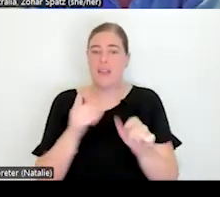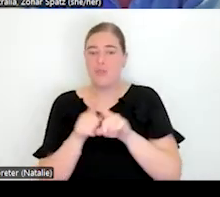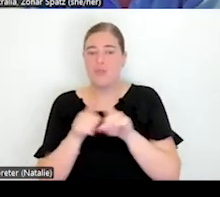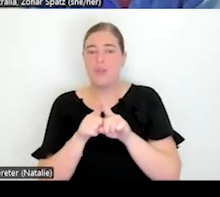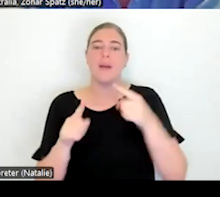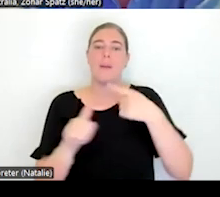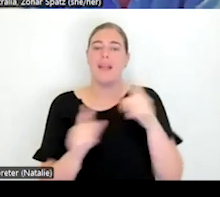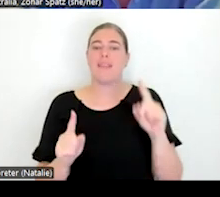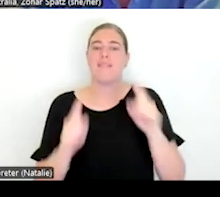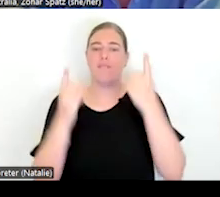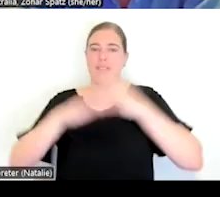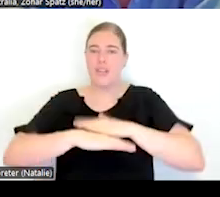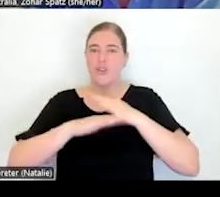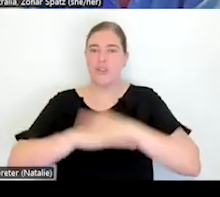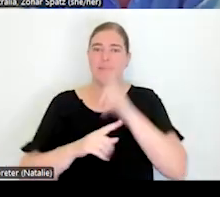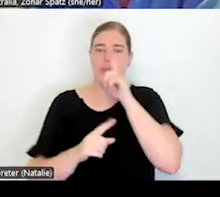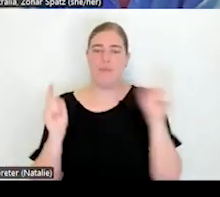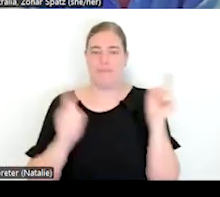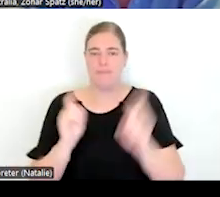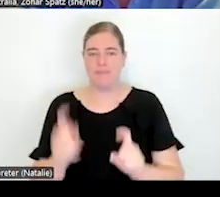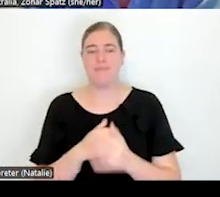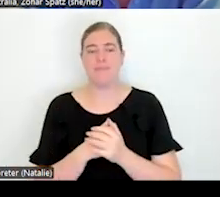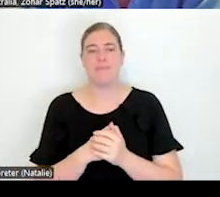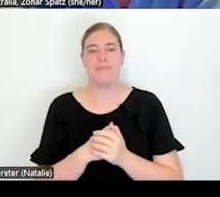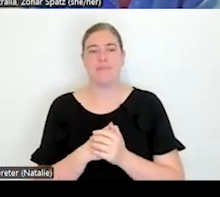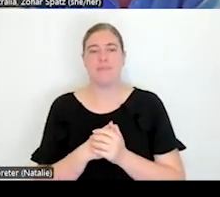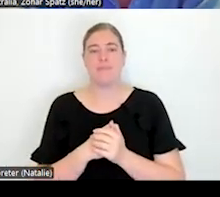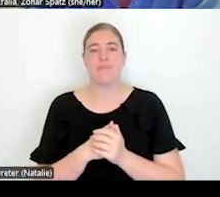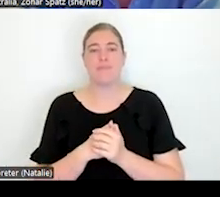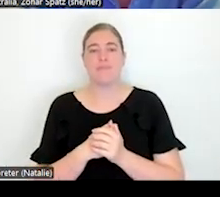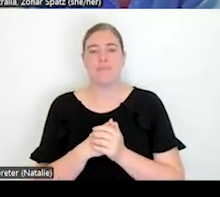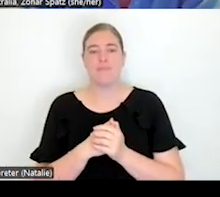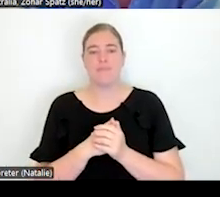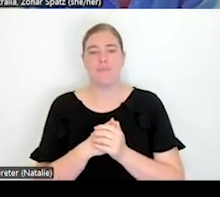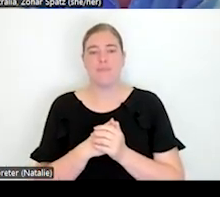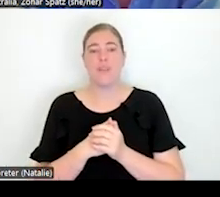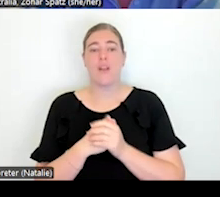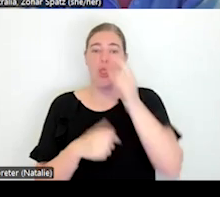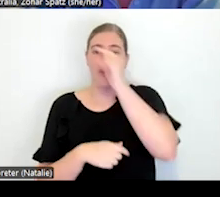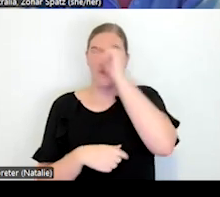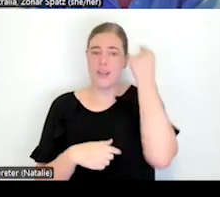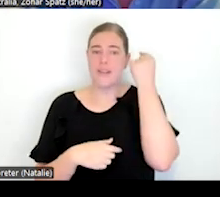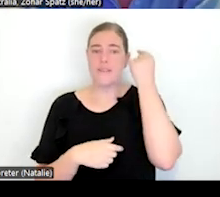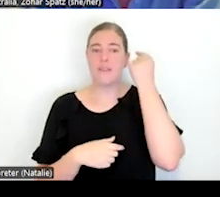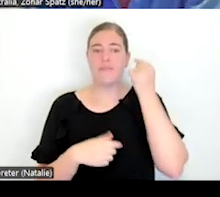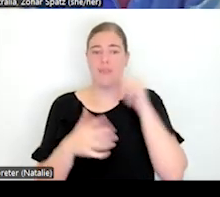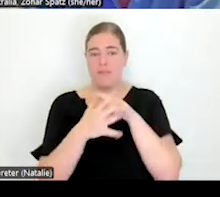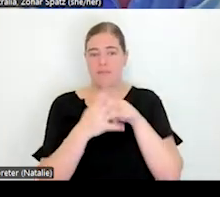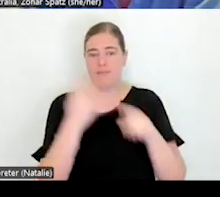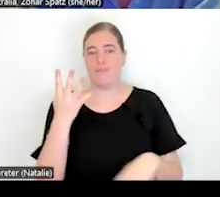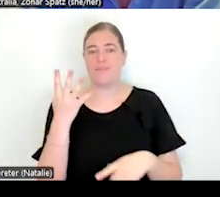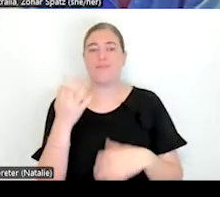groups. The objectives for the tender, the National Arts and Disability Forums and Gatherings, are